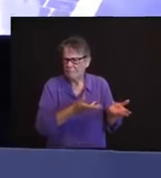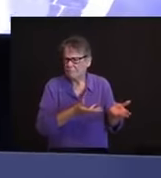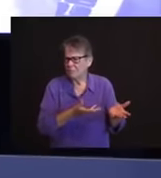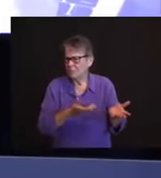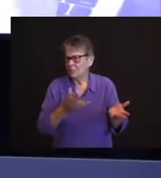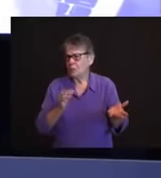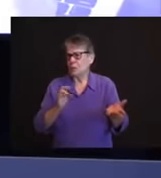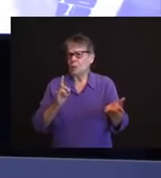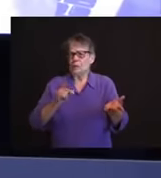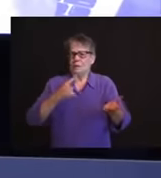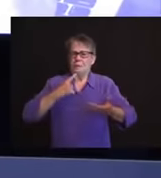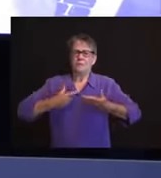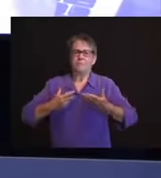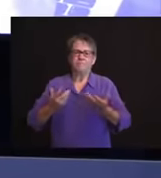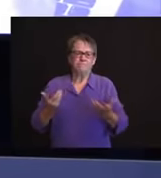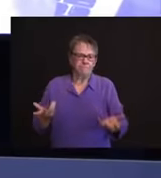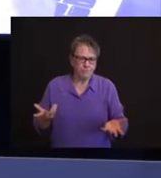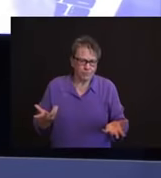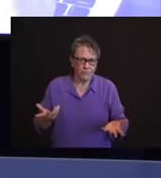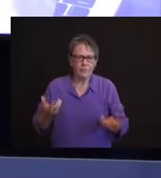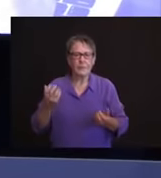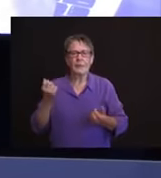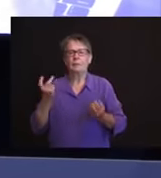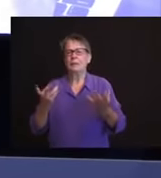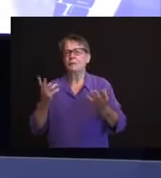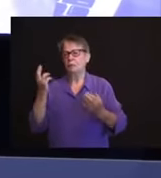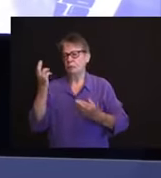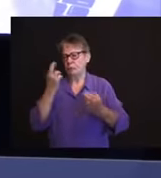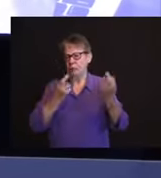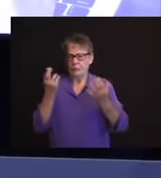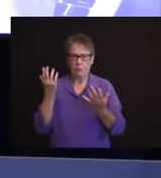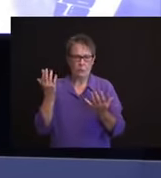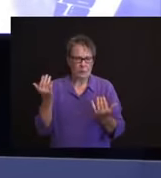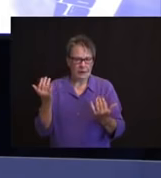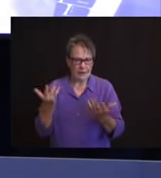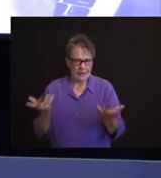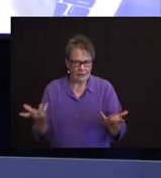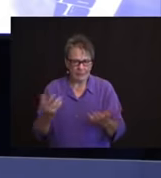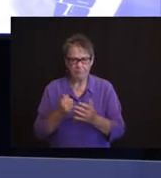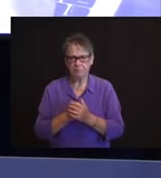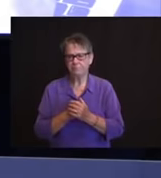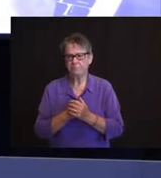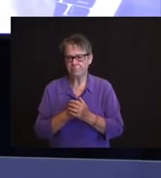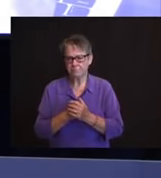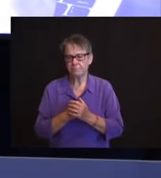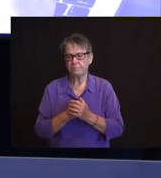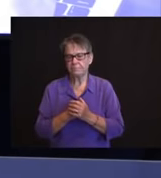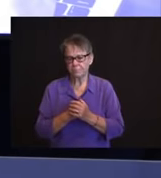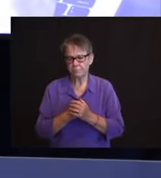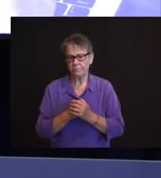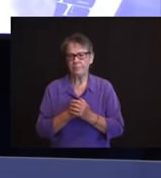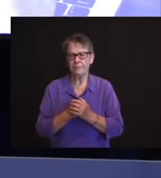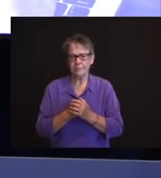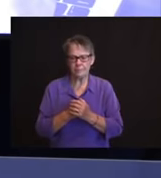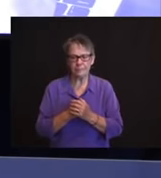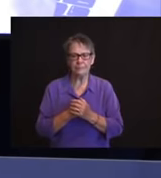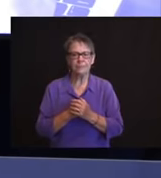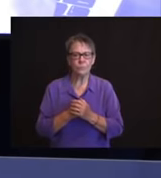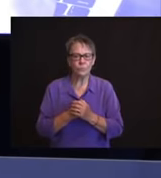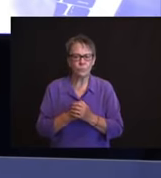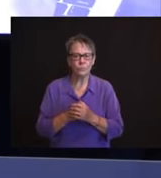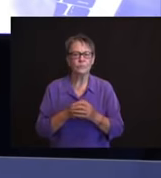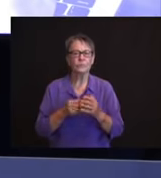of situations, and we're looking at so many parts of it, but the increased use alone, where you